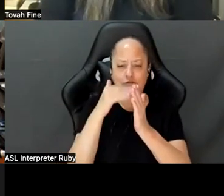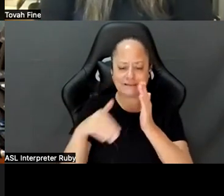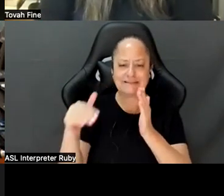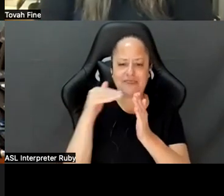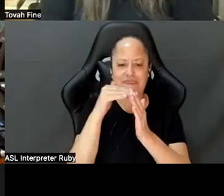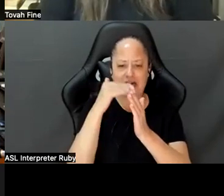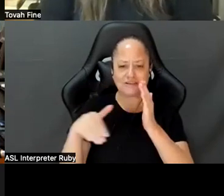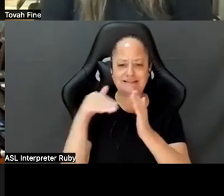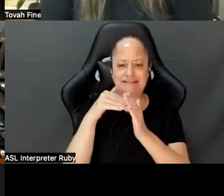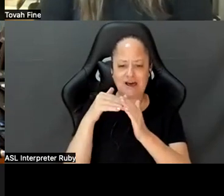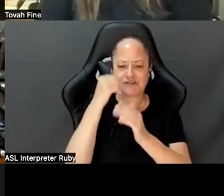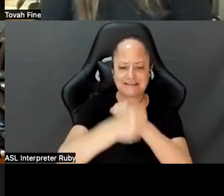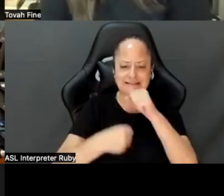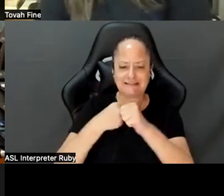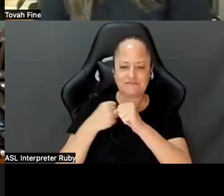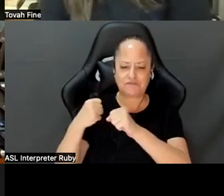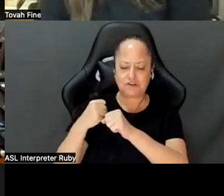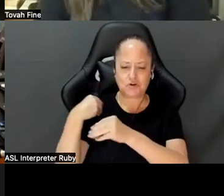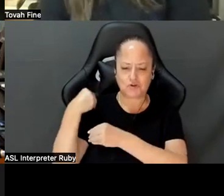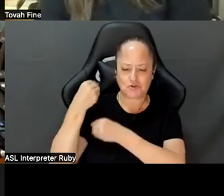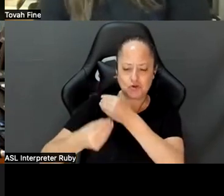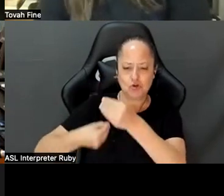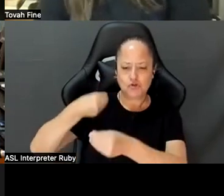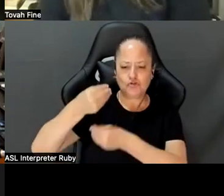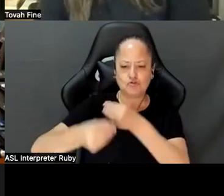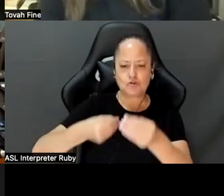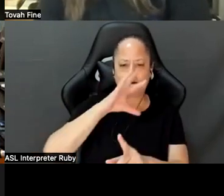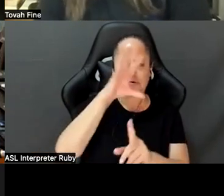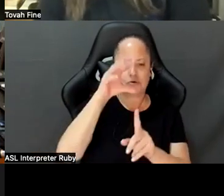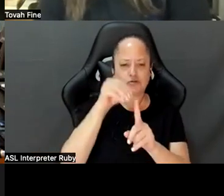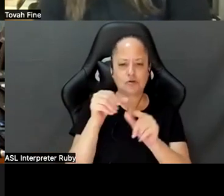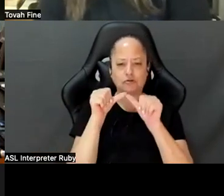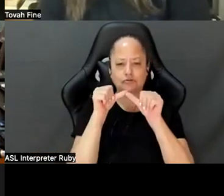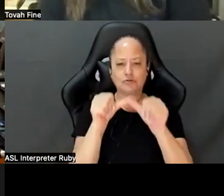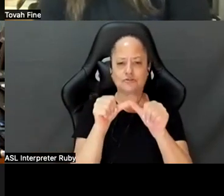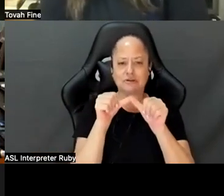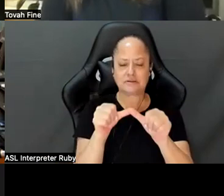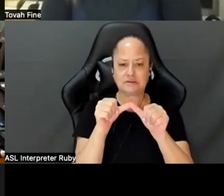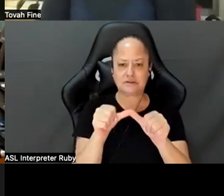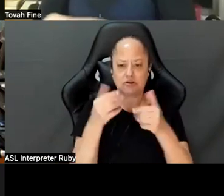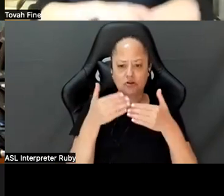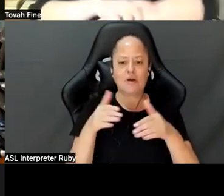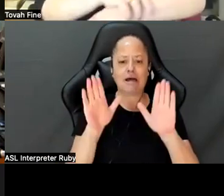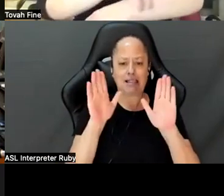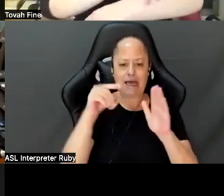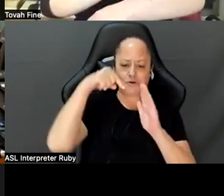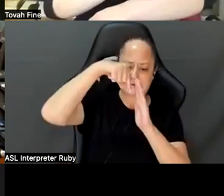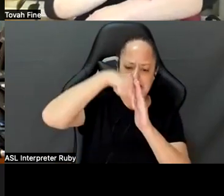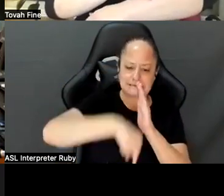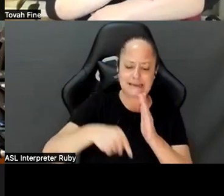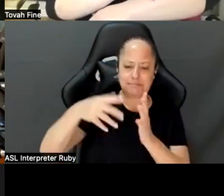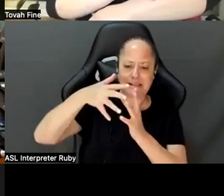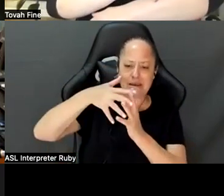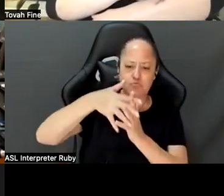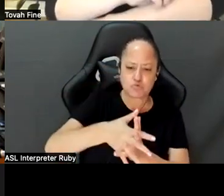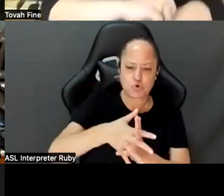of years of generational cultures that continue to allow it to be deeply rooted. It's like one